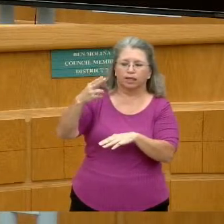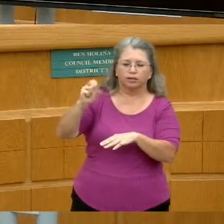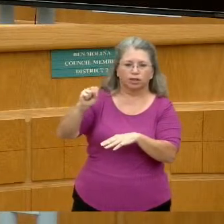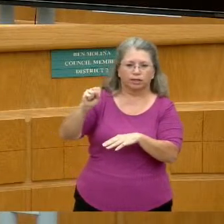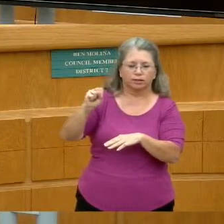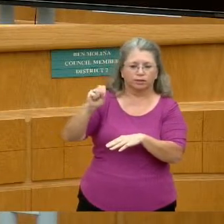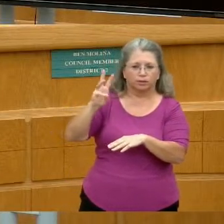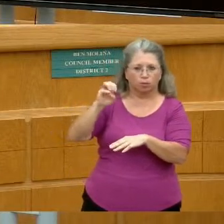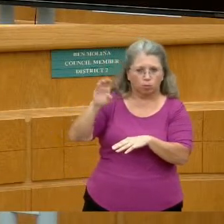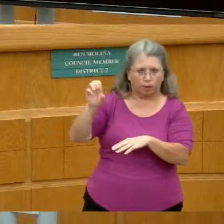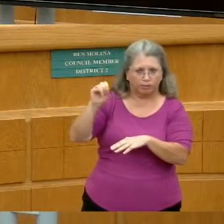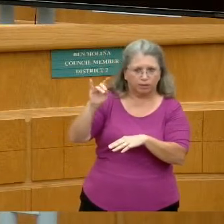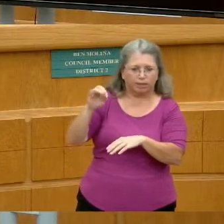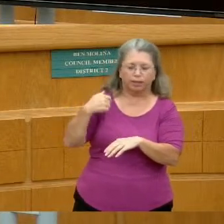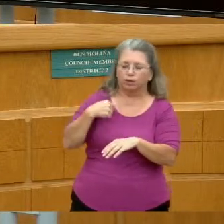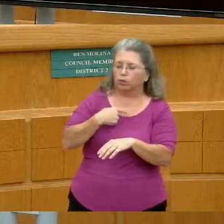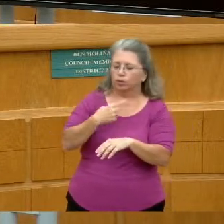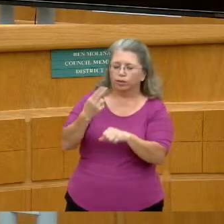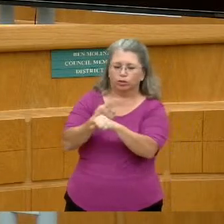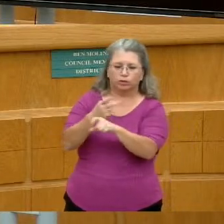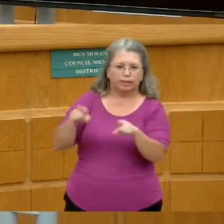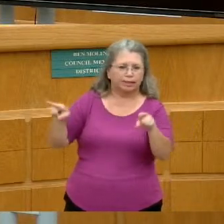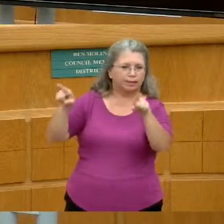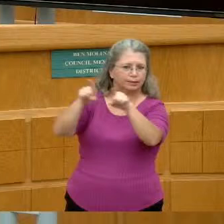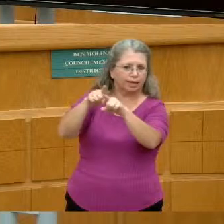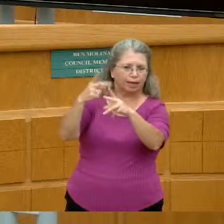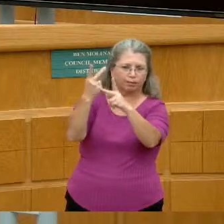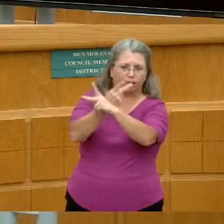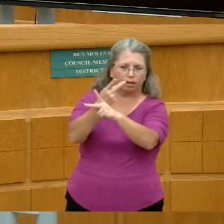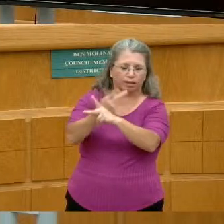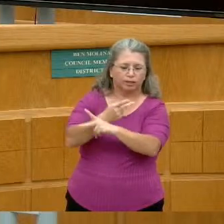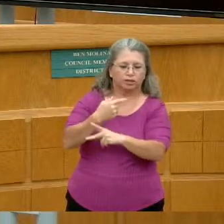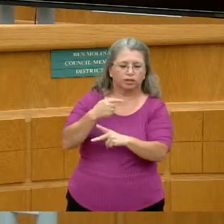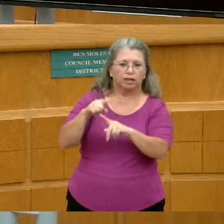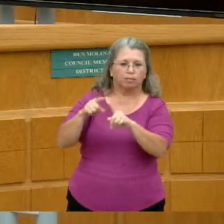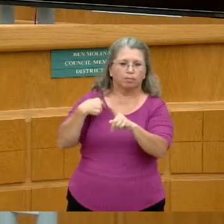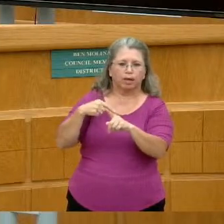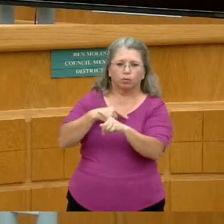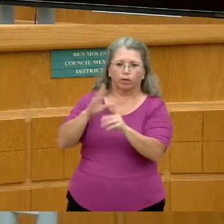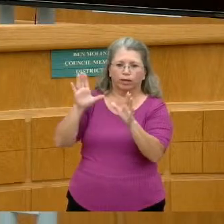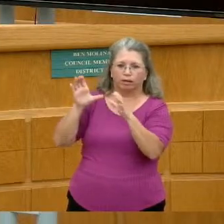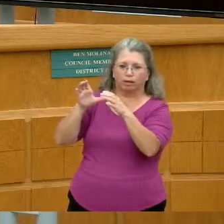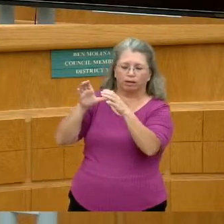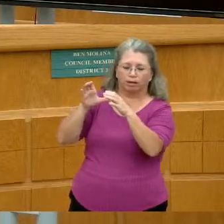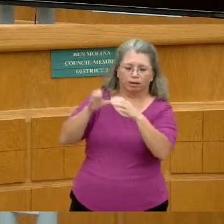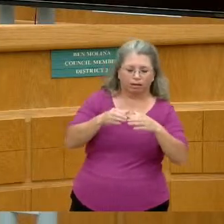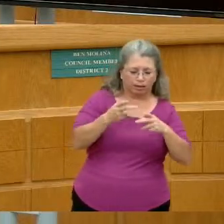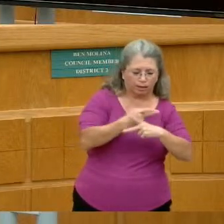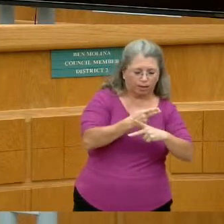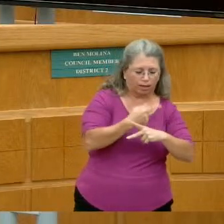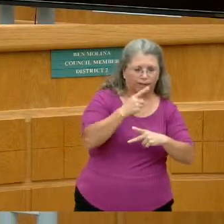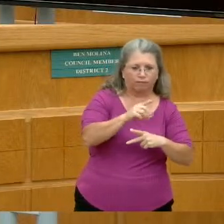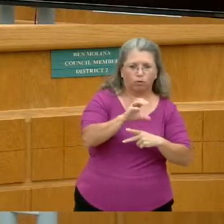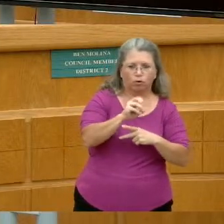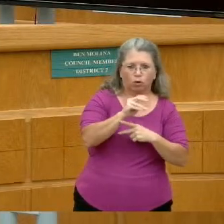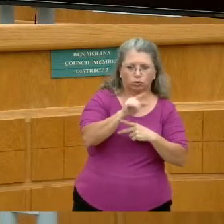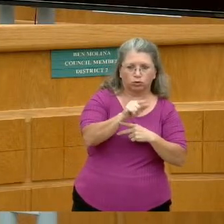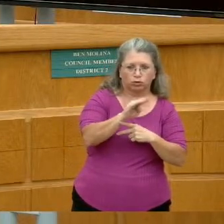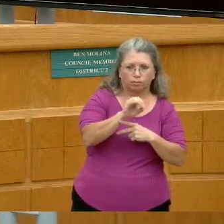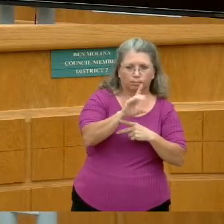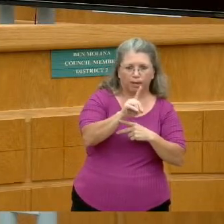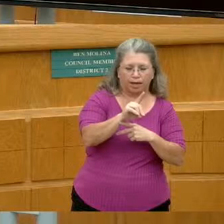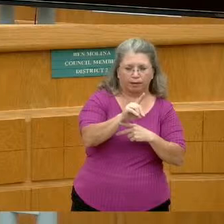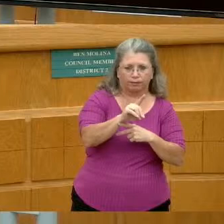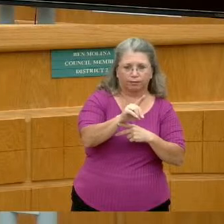have exactly the same algorithm. The difference is we're calculating it for the coastal bend instead of for any one county or